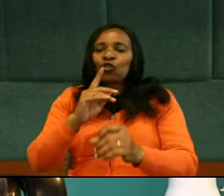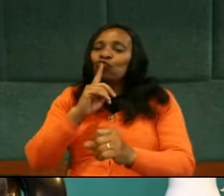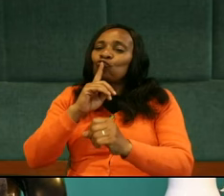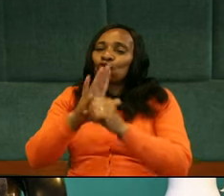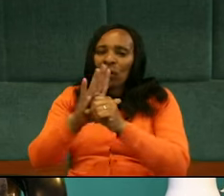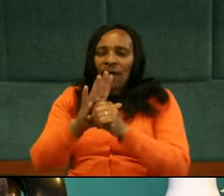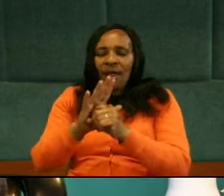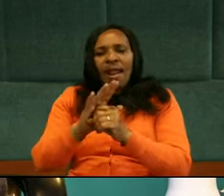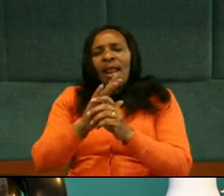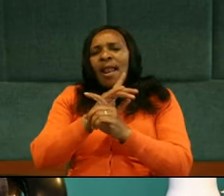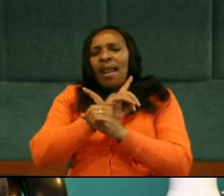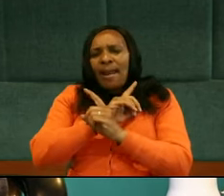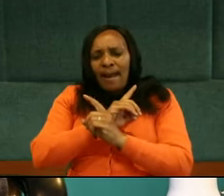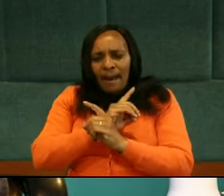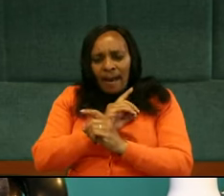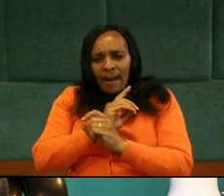can